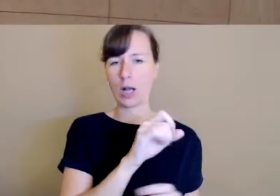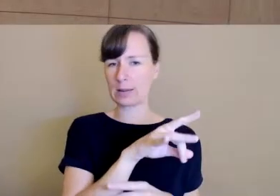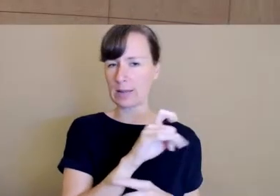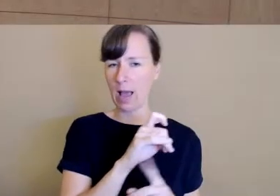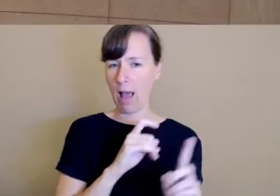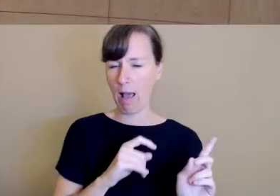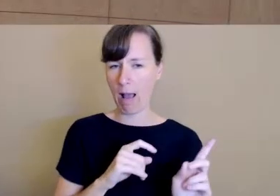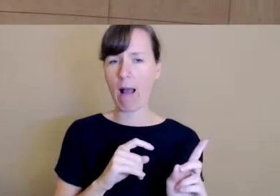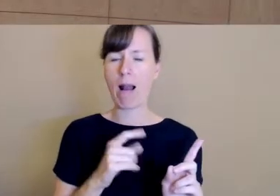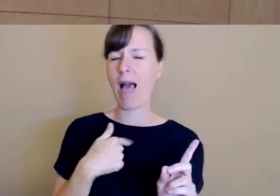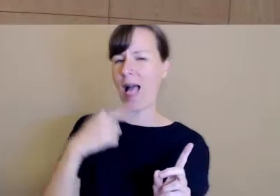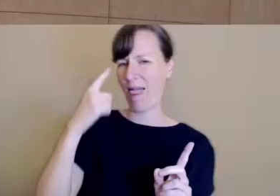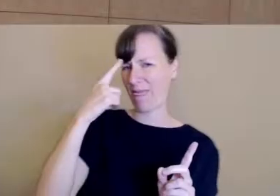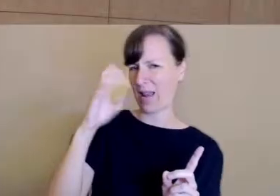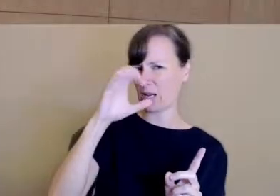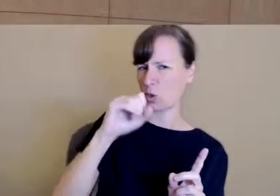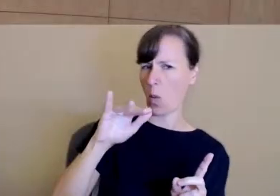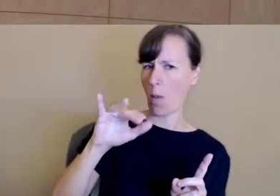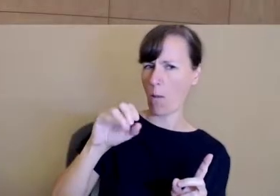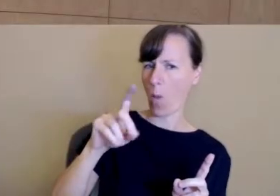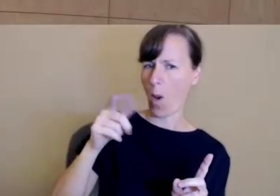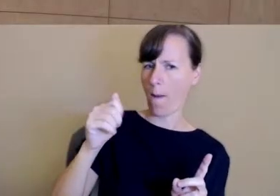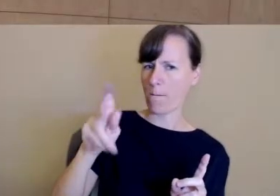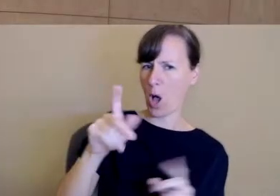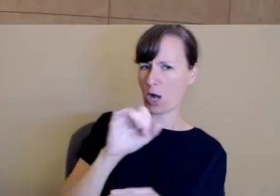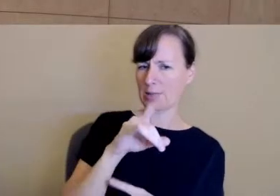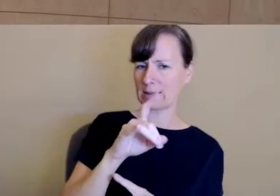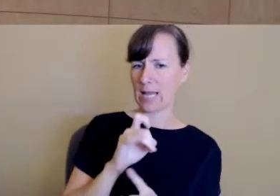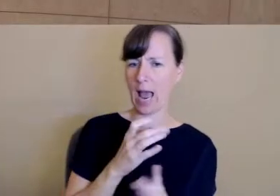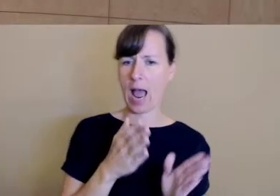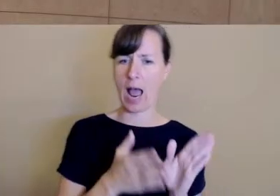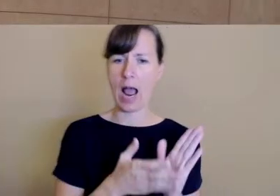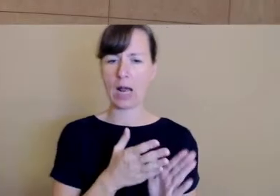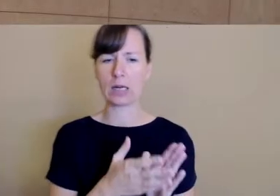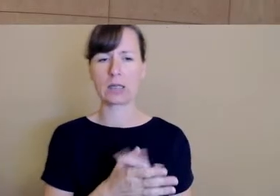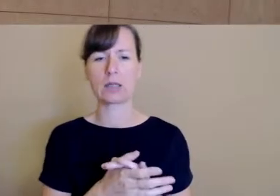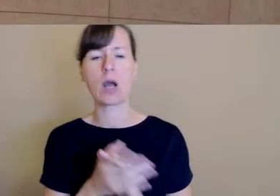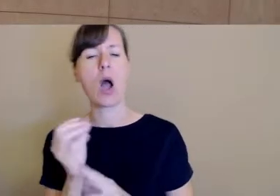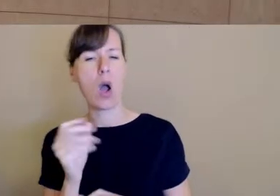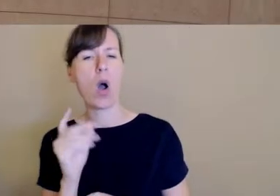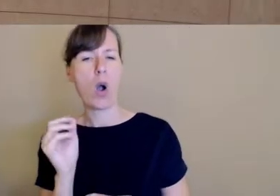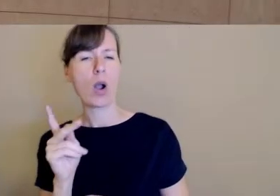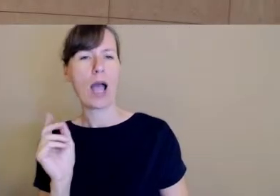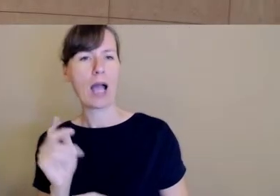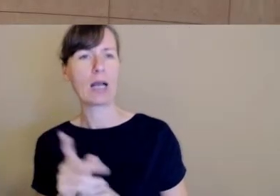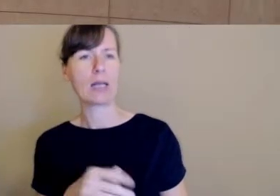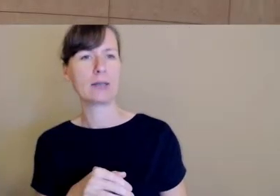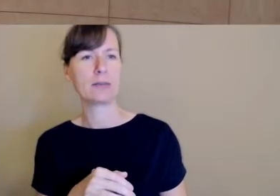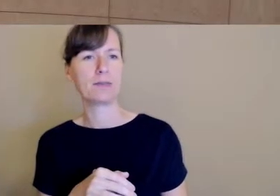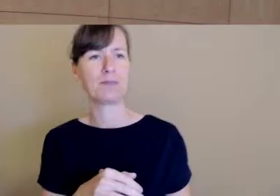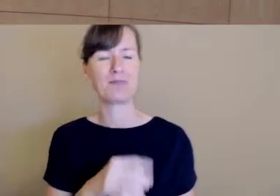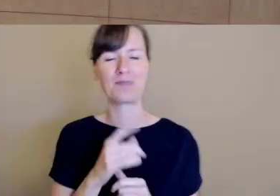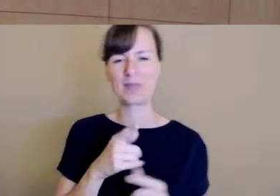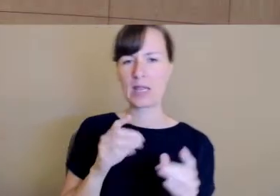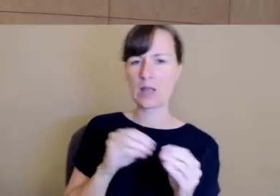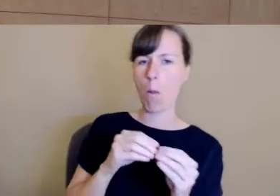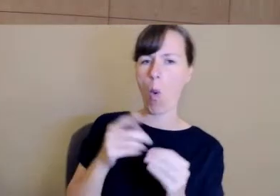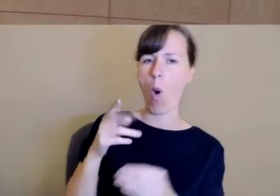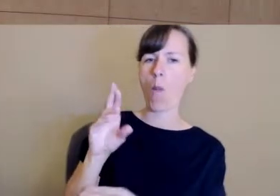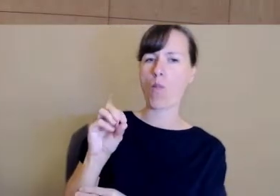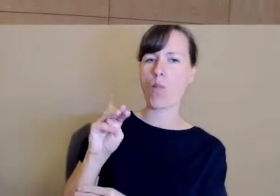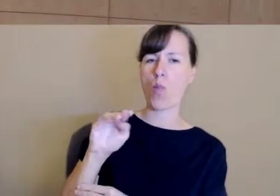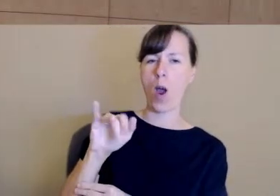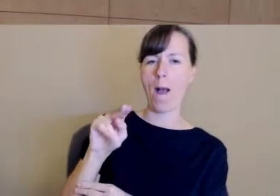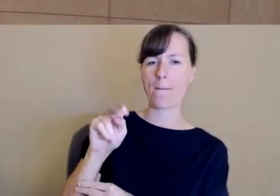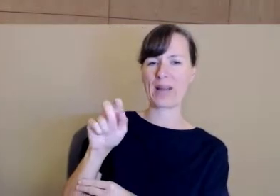Boyd Park side. Okay. All right. Yes. So you That's would, great. you would Okay. see it more prominently when you're coming off of Route 50